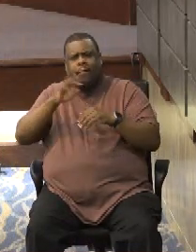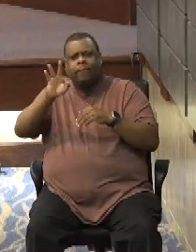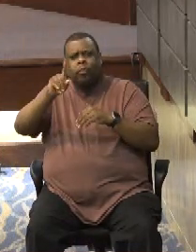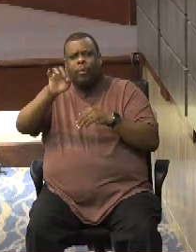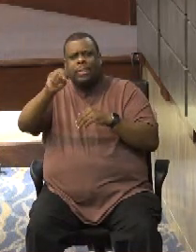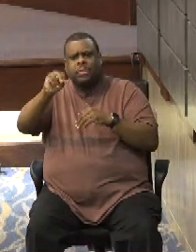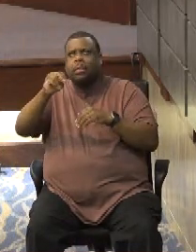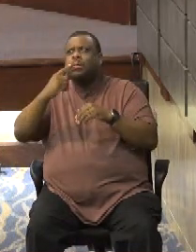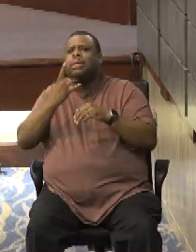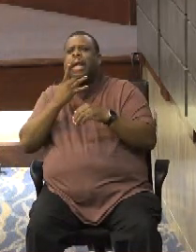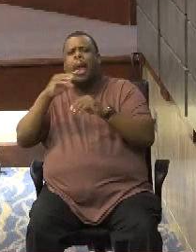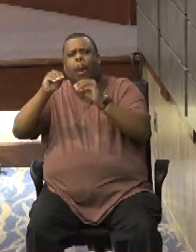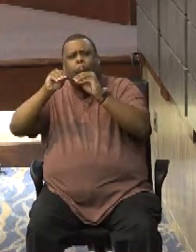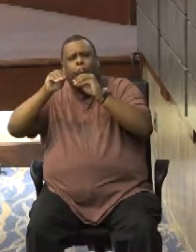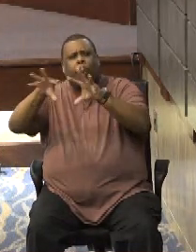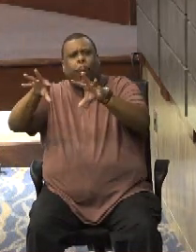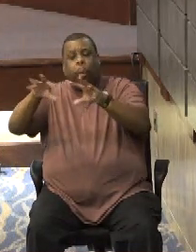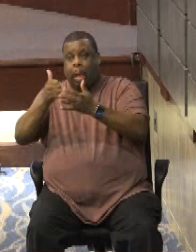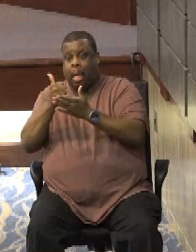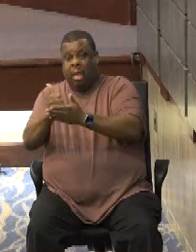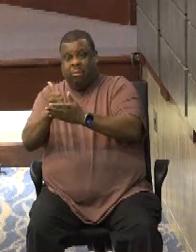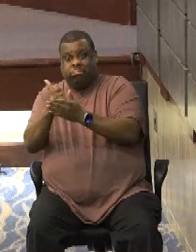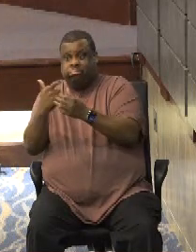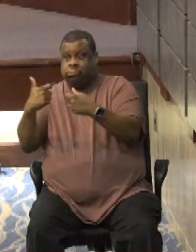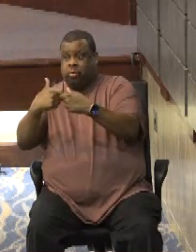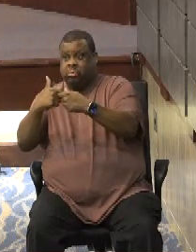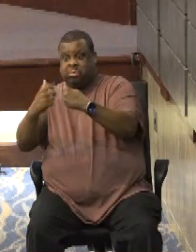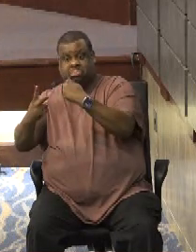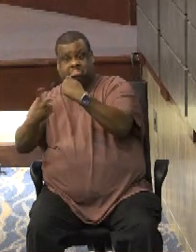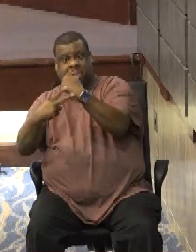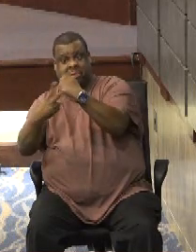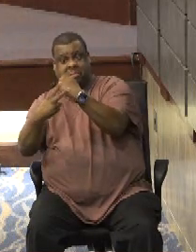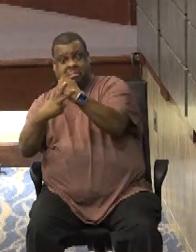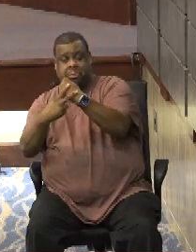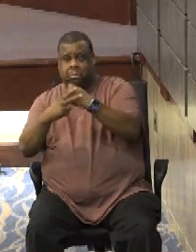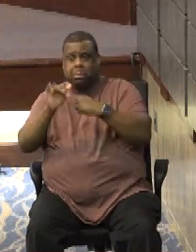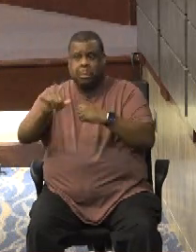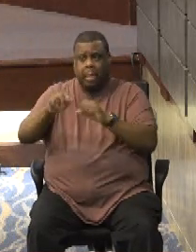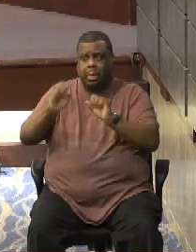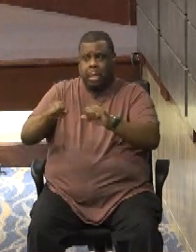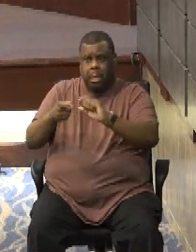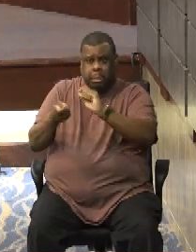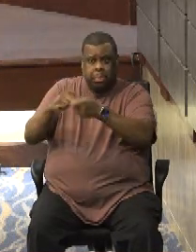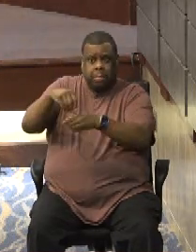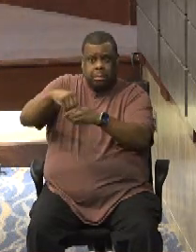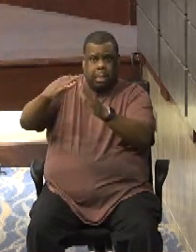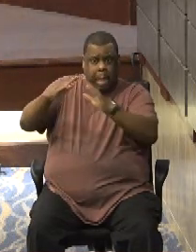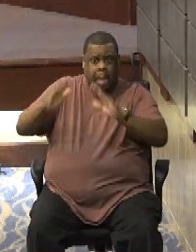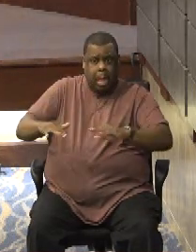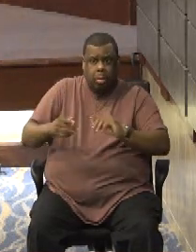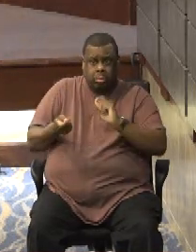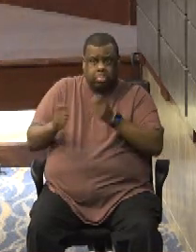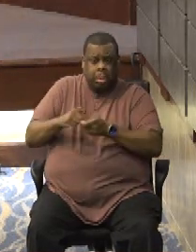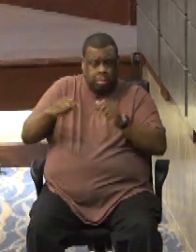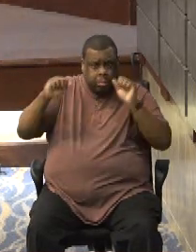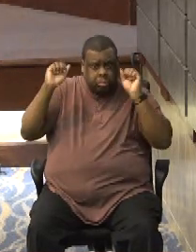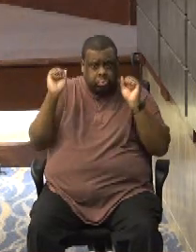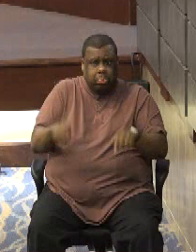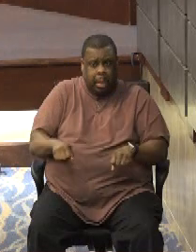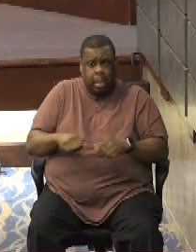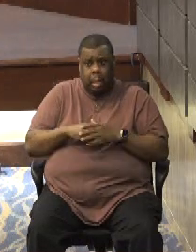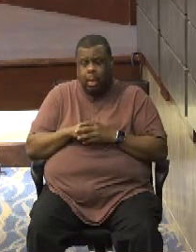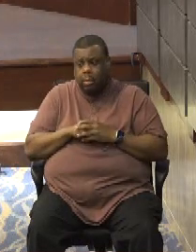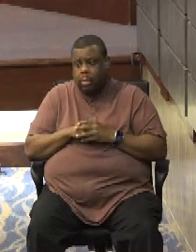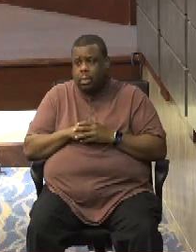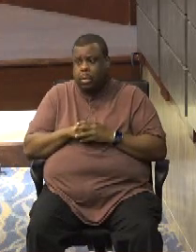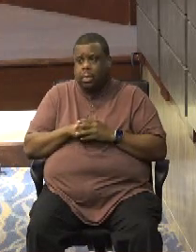simple energy-saving technique. And this would be very easy to make this change. As we say, the cleanest energy